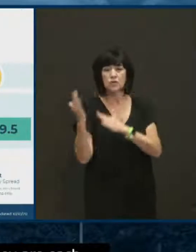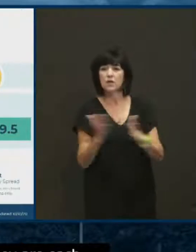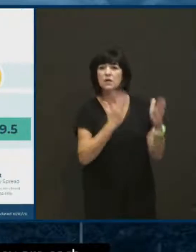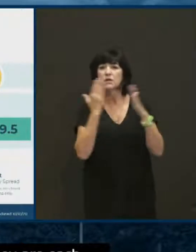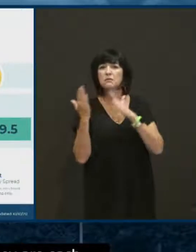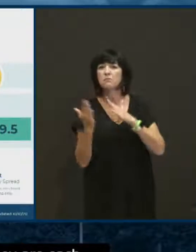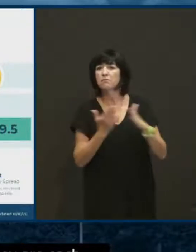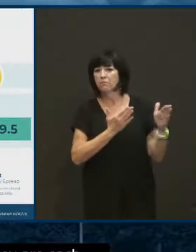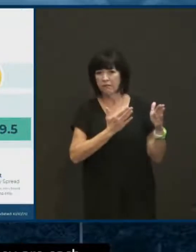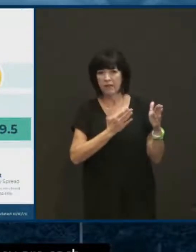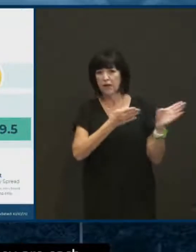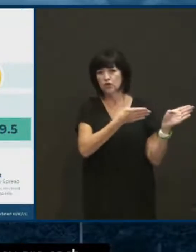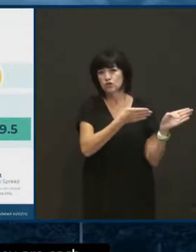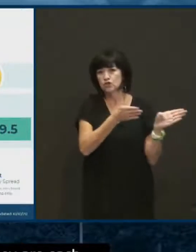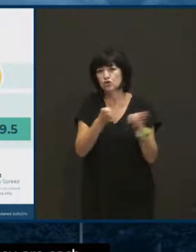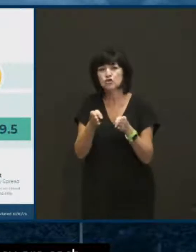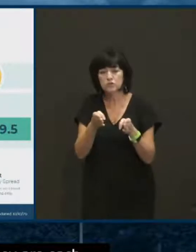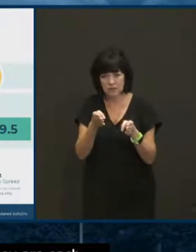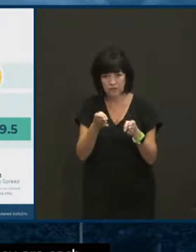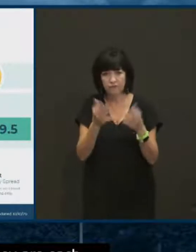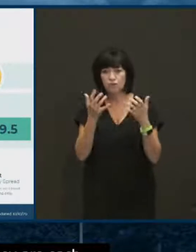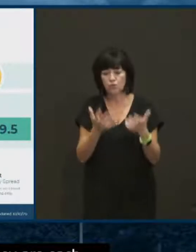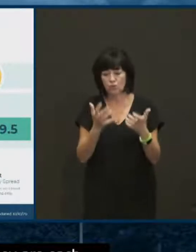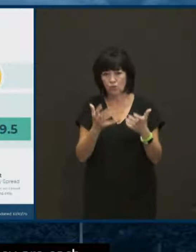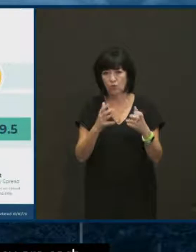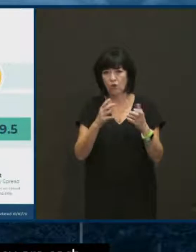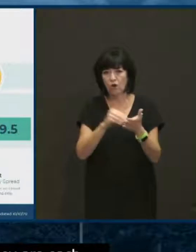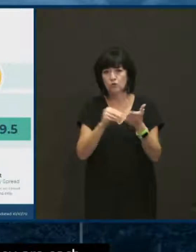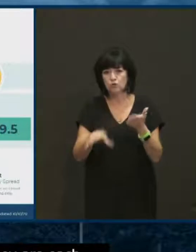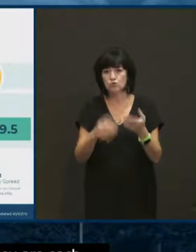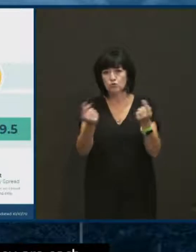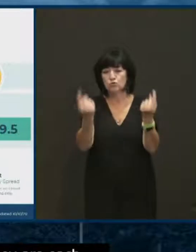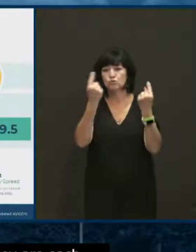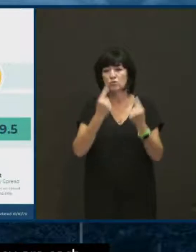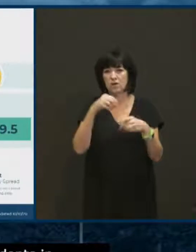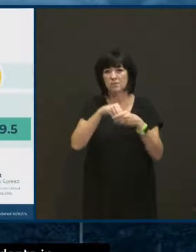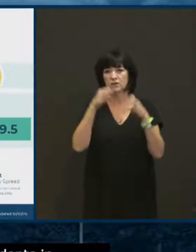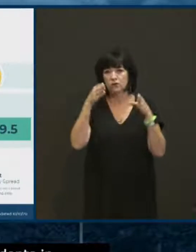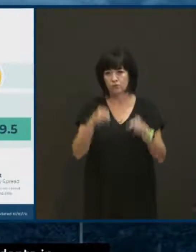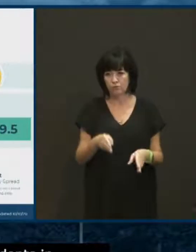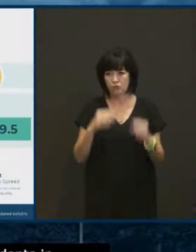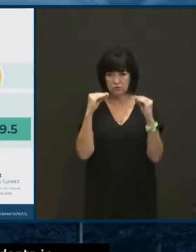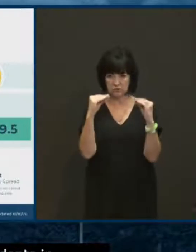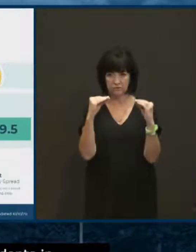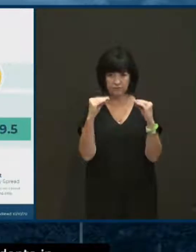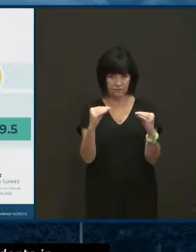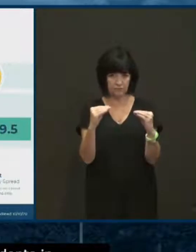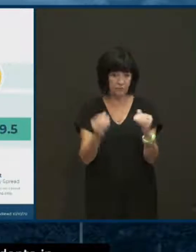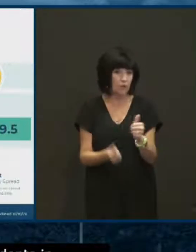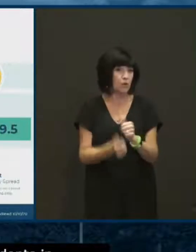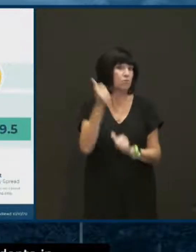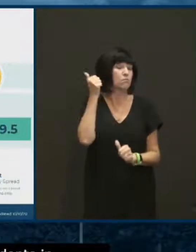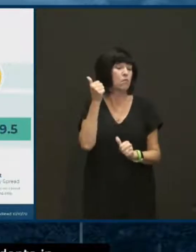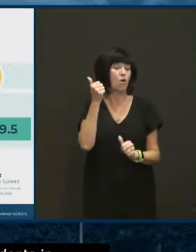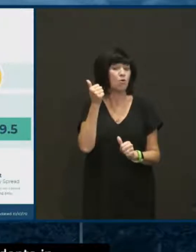convert, bring students in-person instruction. Most are focusing on the children with learning disabilities